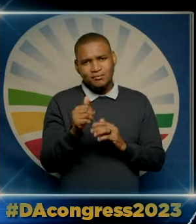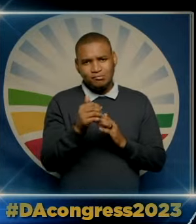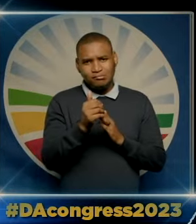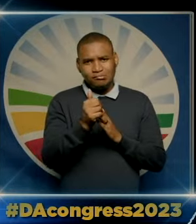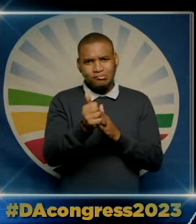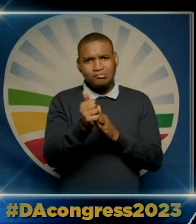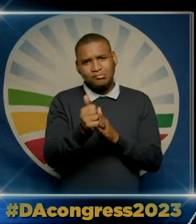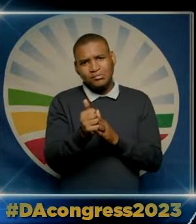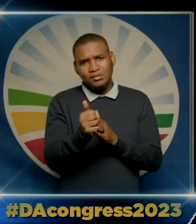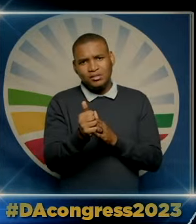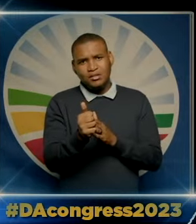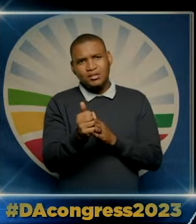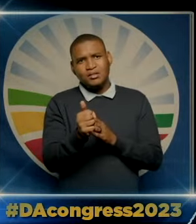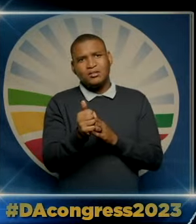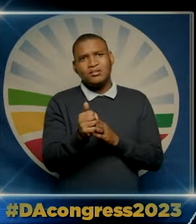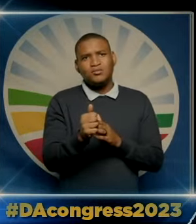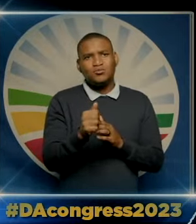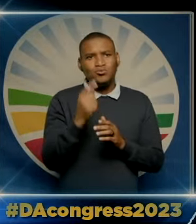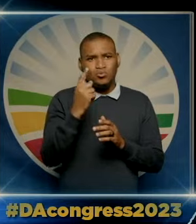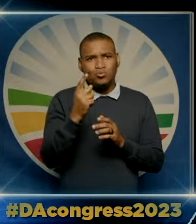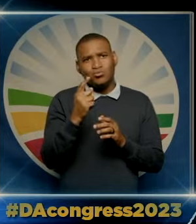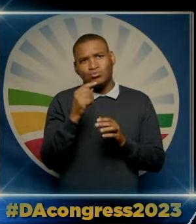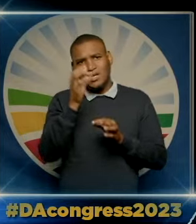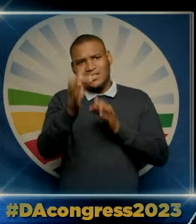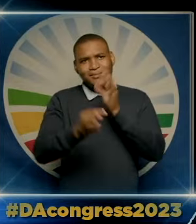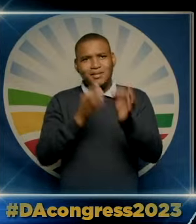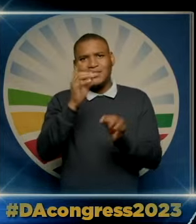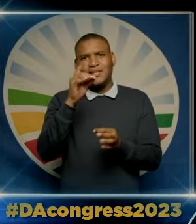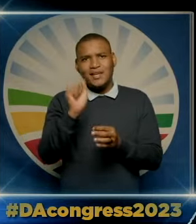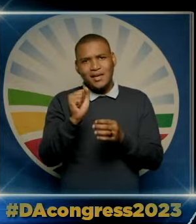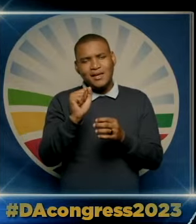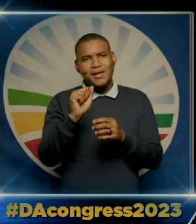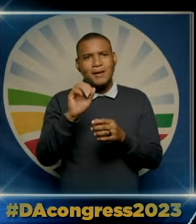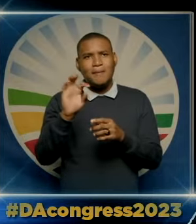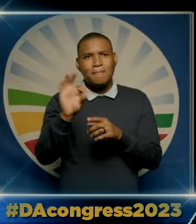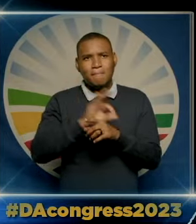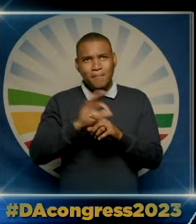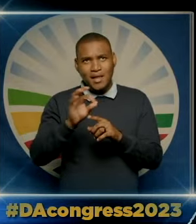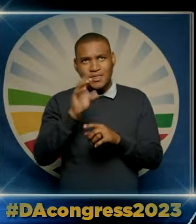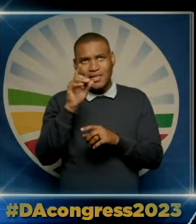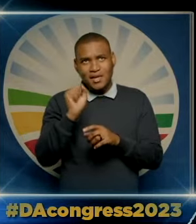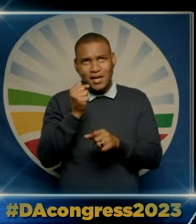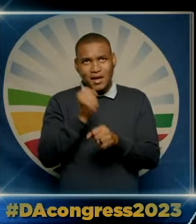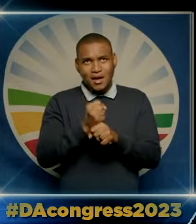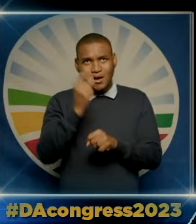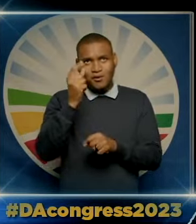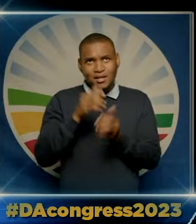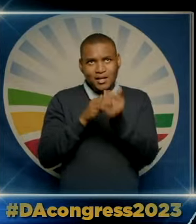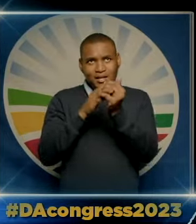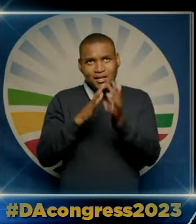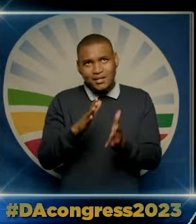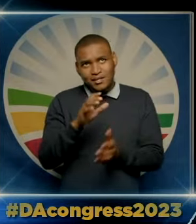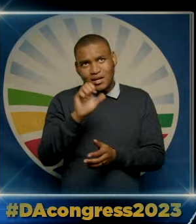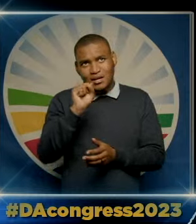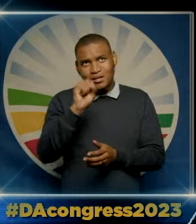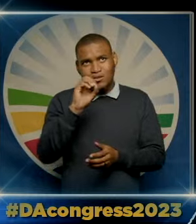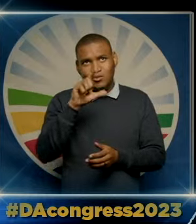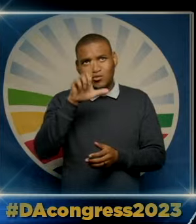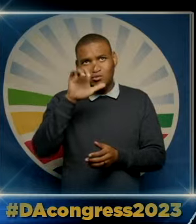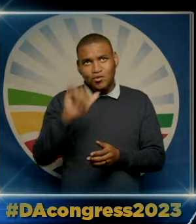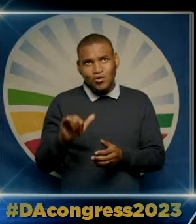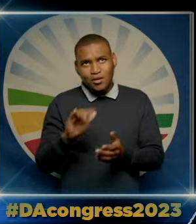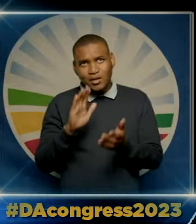To lay out the DA's plan, please welcome to the stage DA Gauteng leader Solly Msamanga and